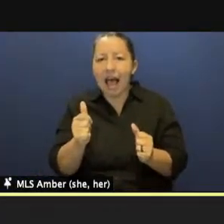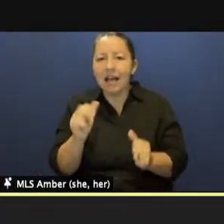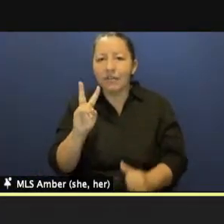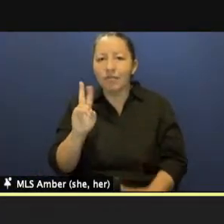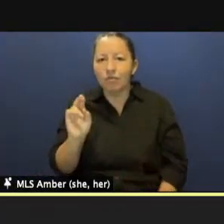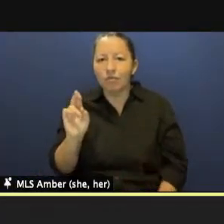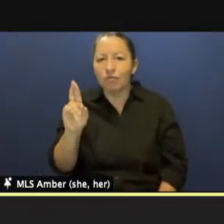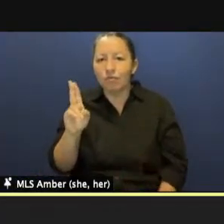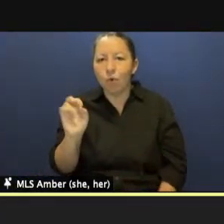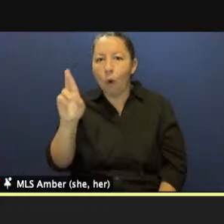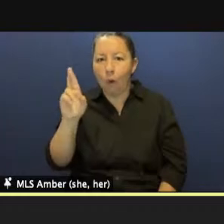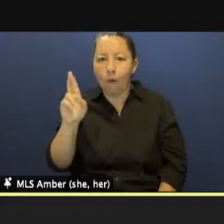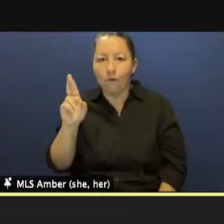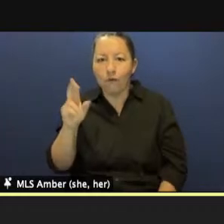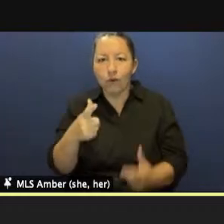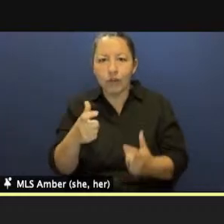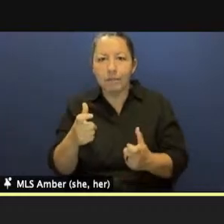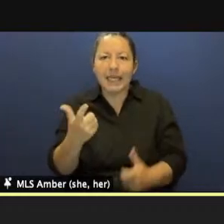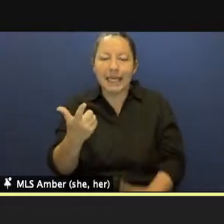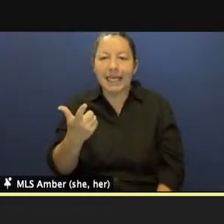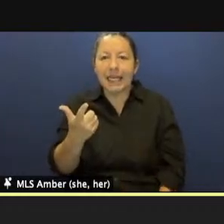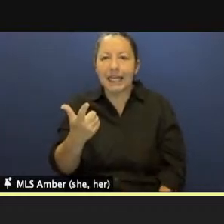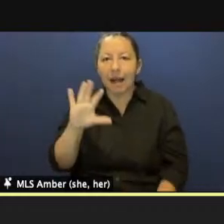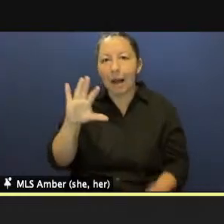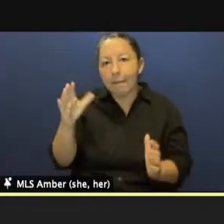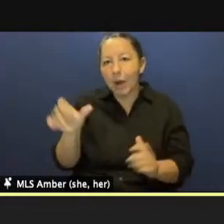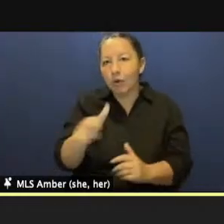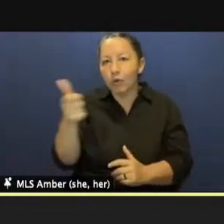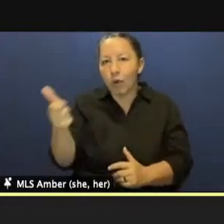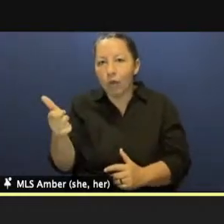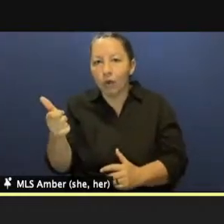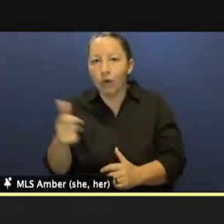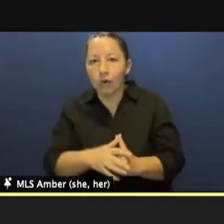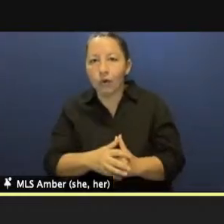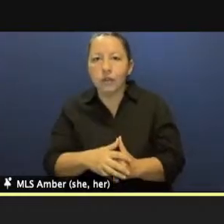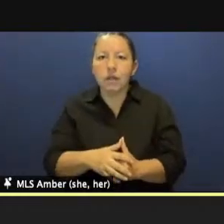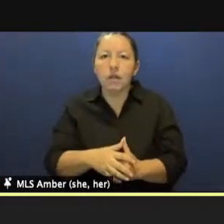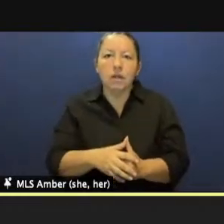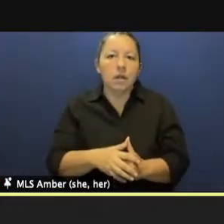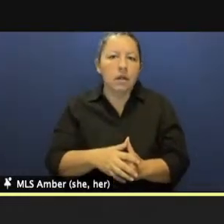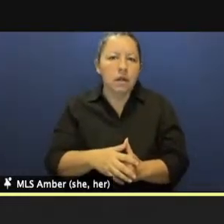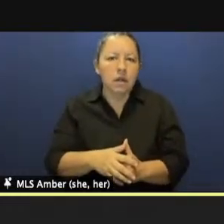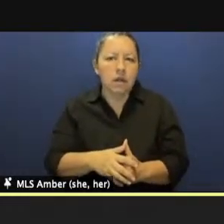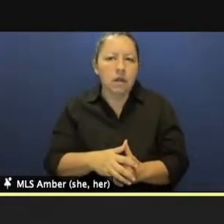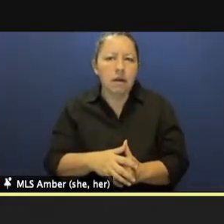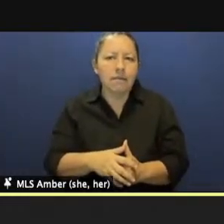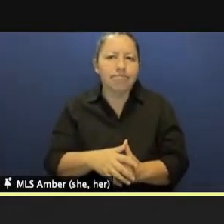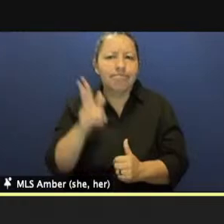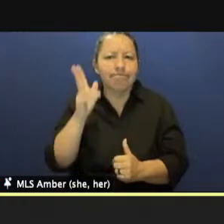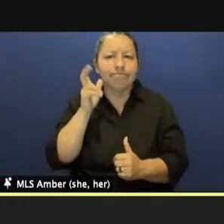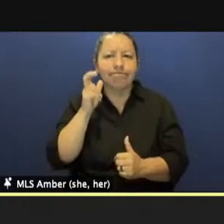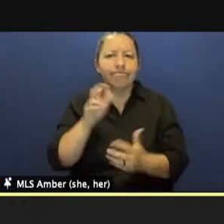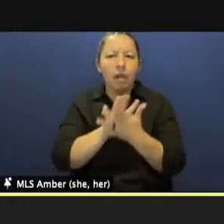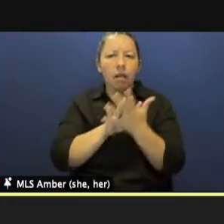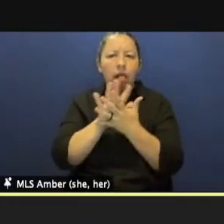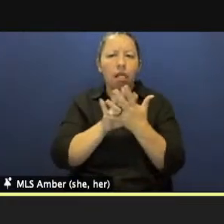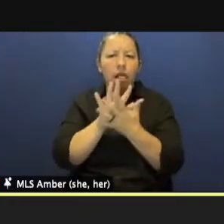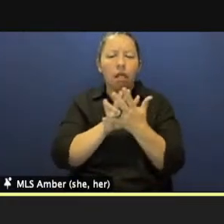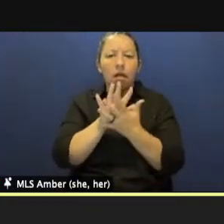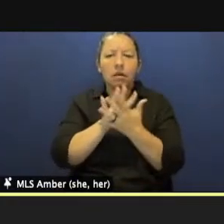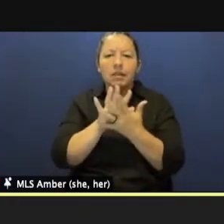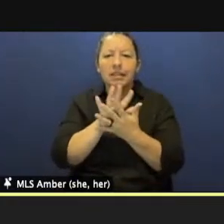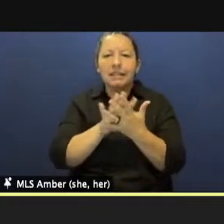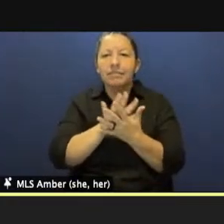rovers, we're pretty quick in being able to move around. This is being a fact. And then in a polar region, the